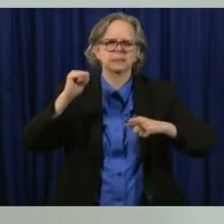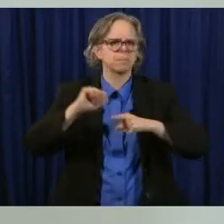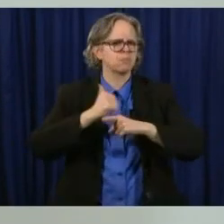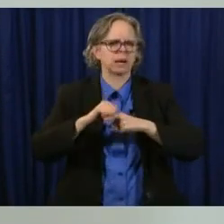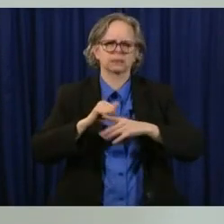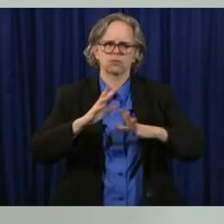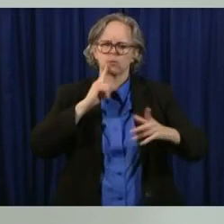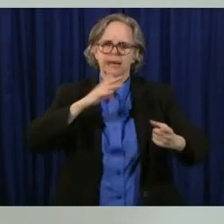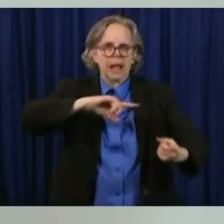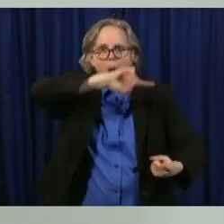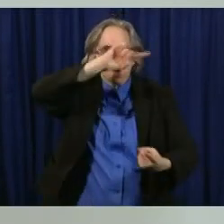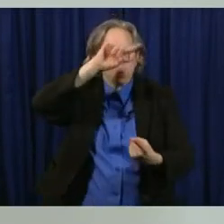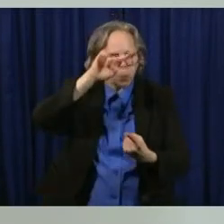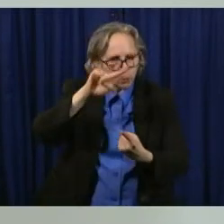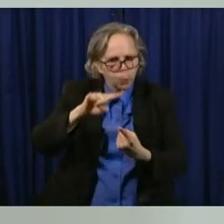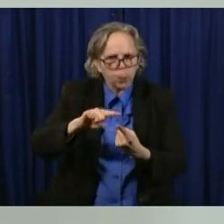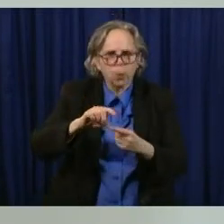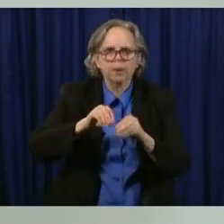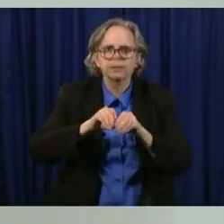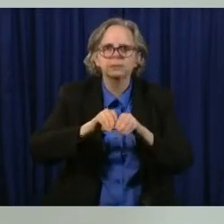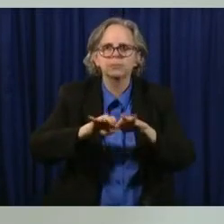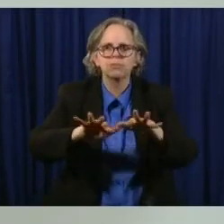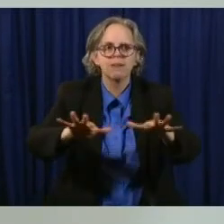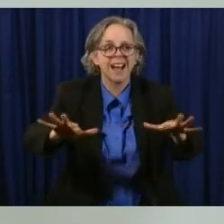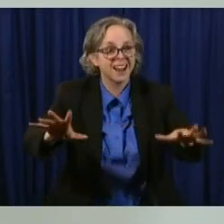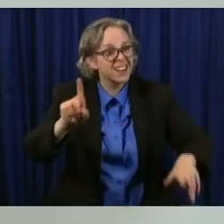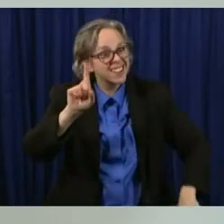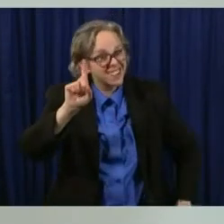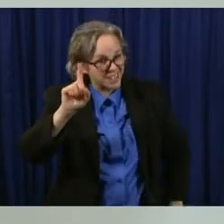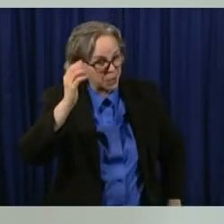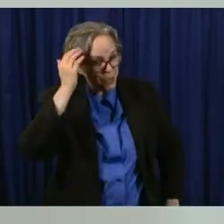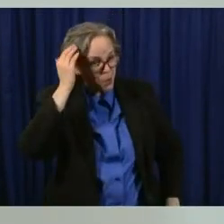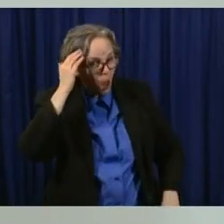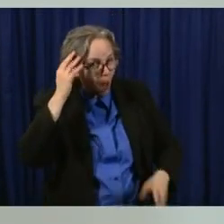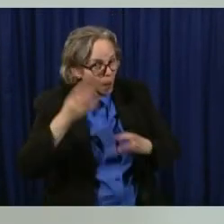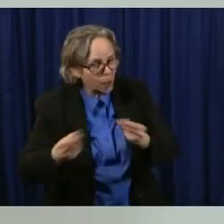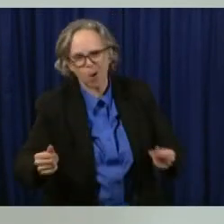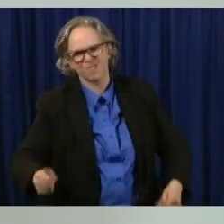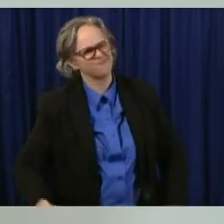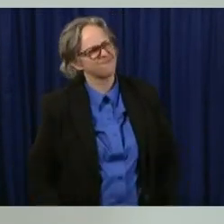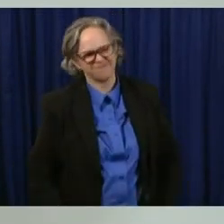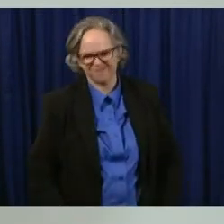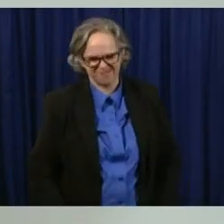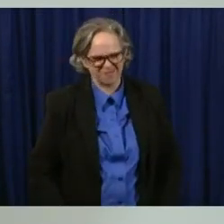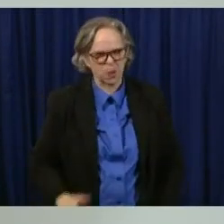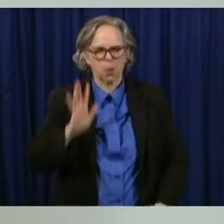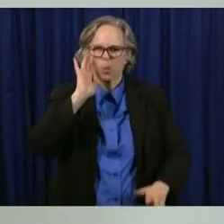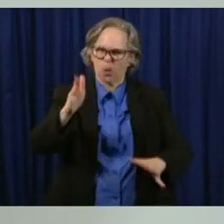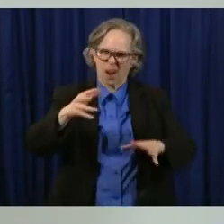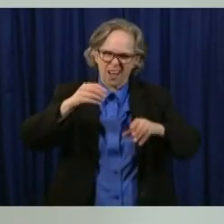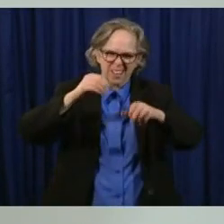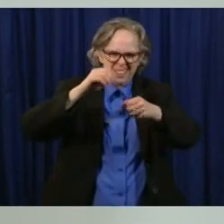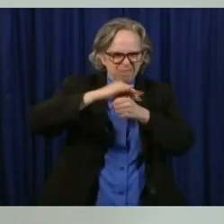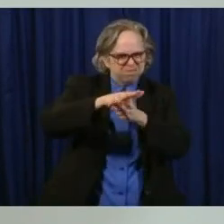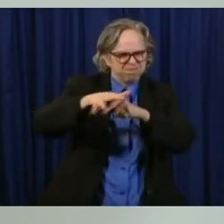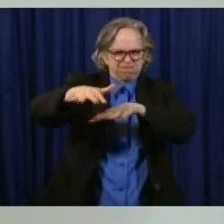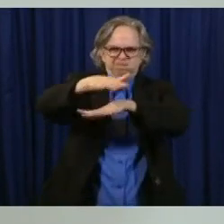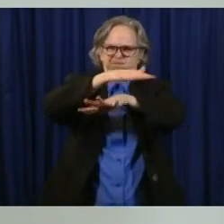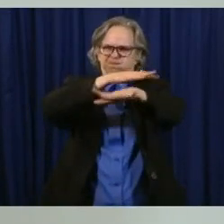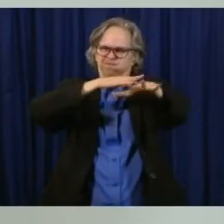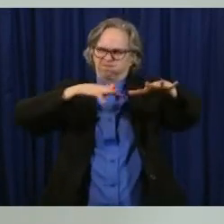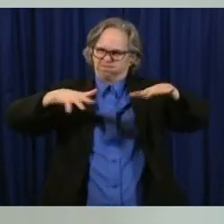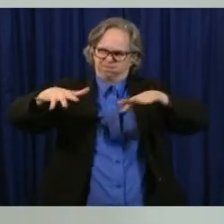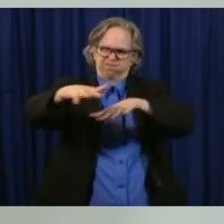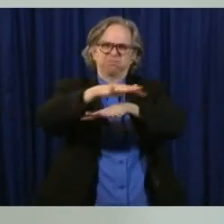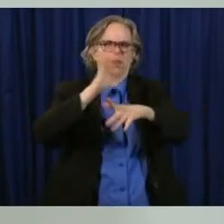but we know it's not going away. You've heard all of these things before. It's gonna be with us for a long time throughout 2020.